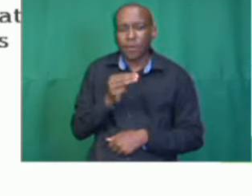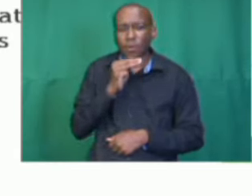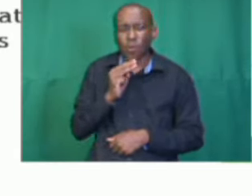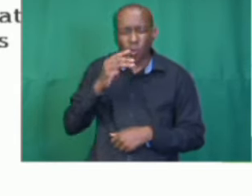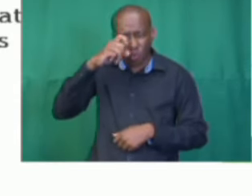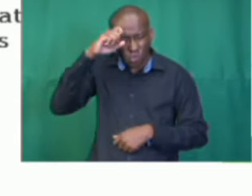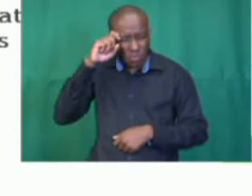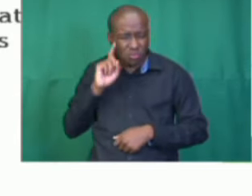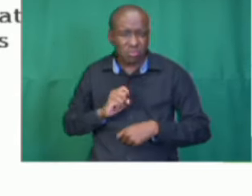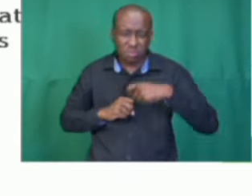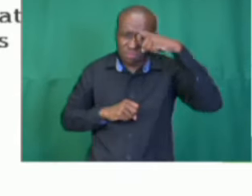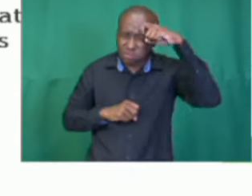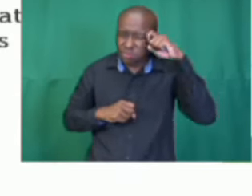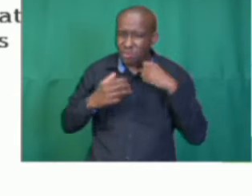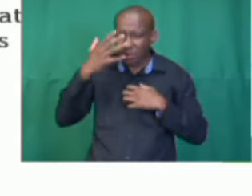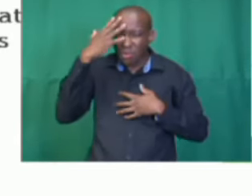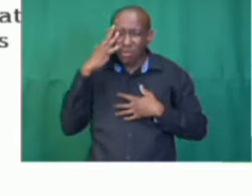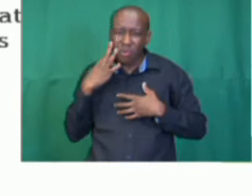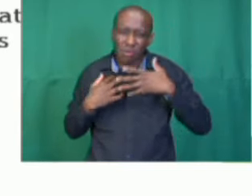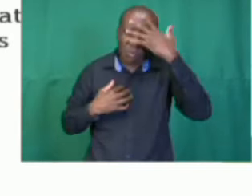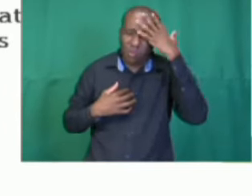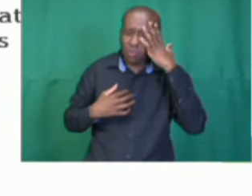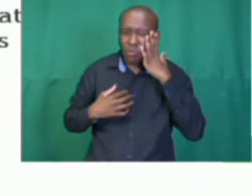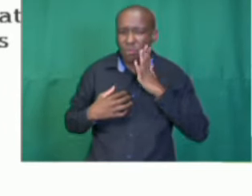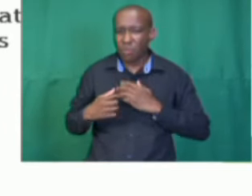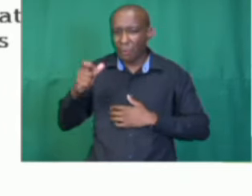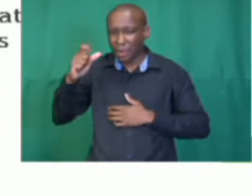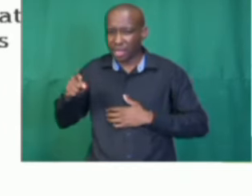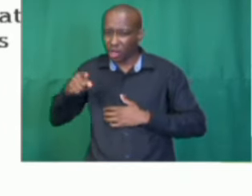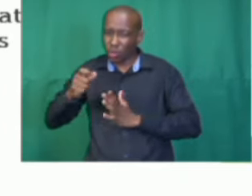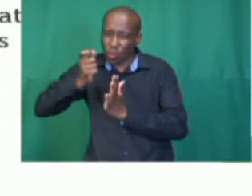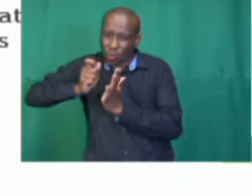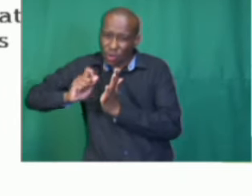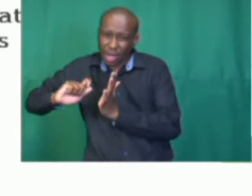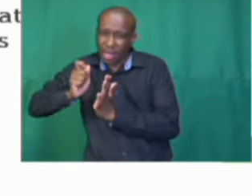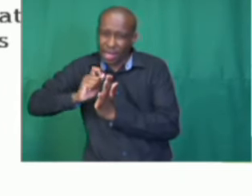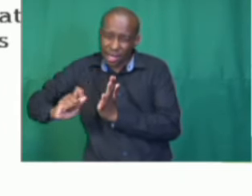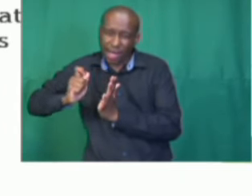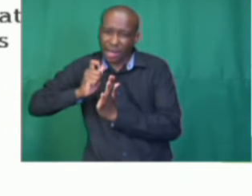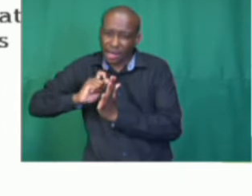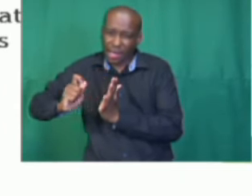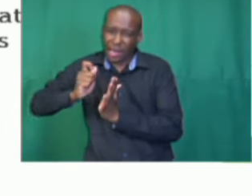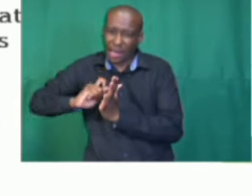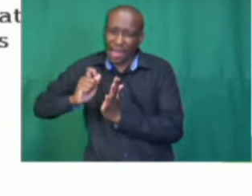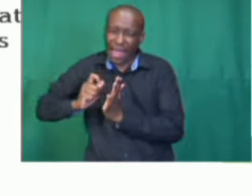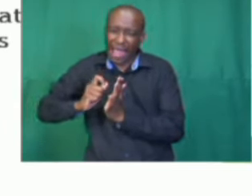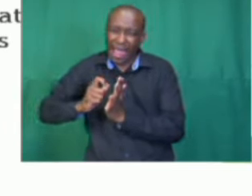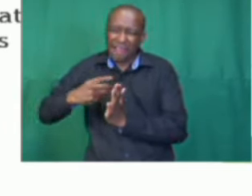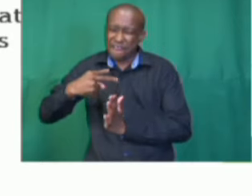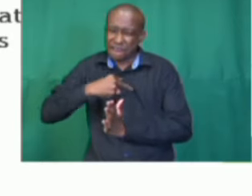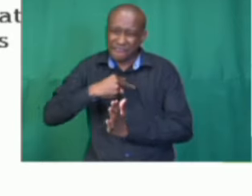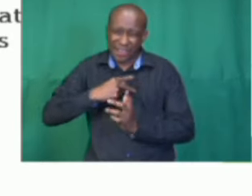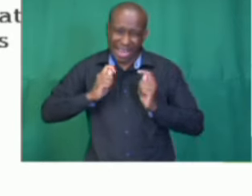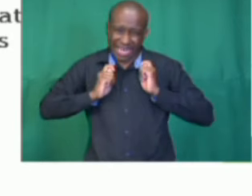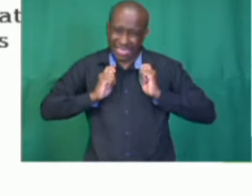my face, the writer could have used the words, I was very tired. But